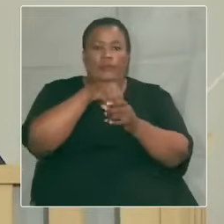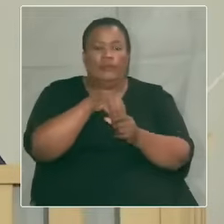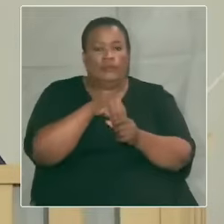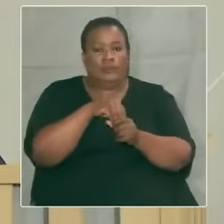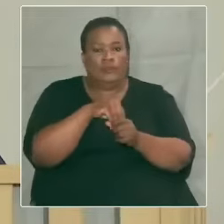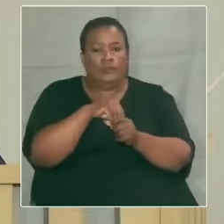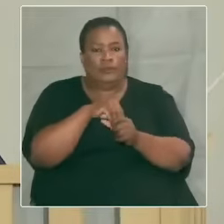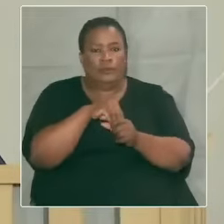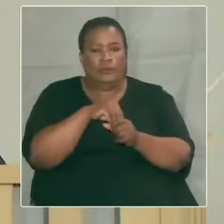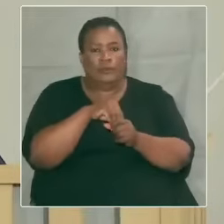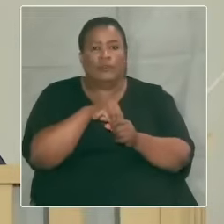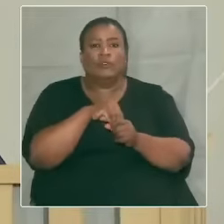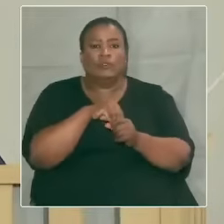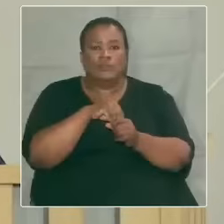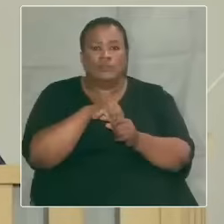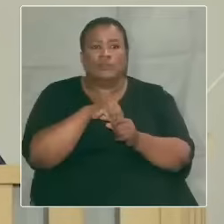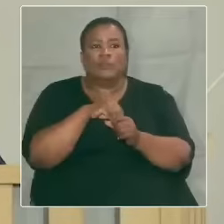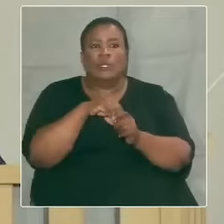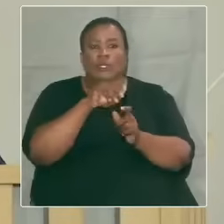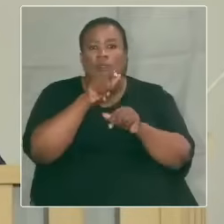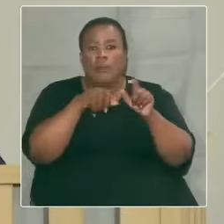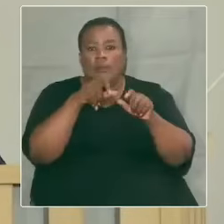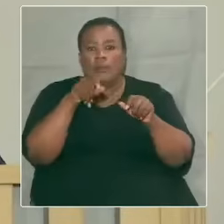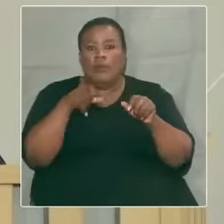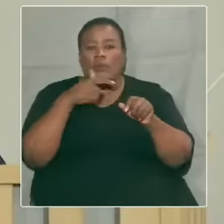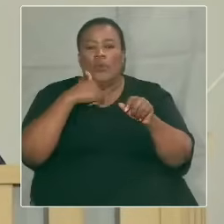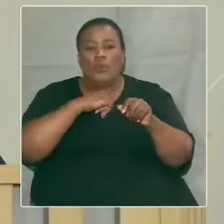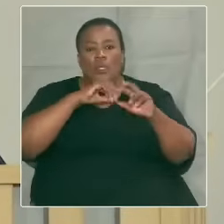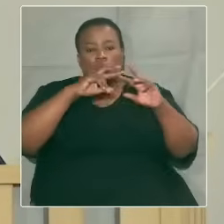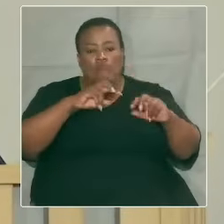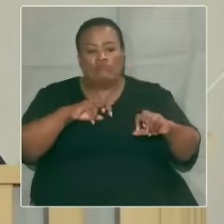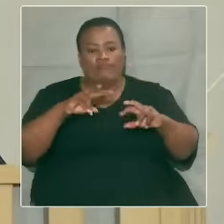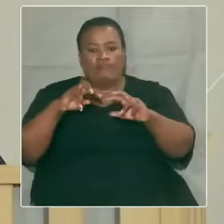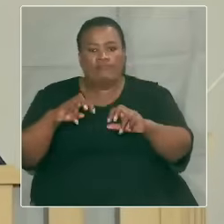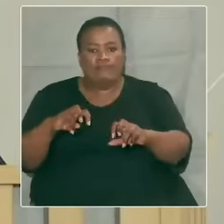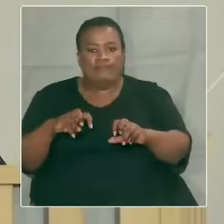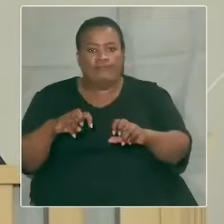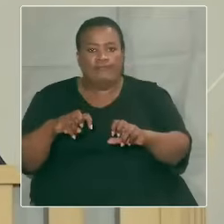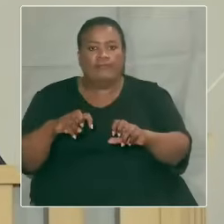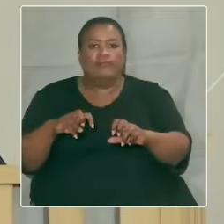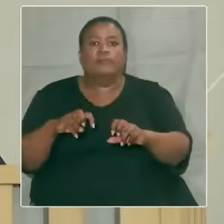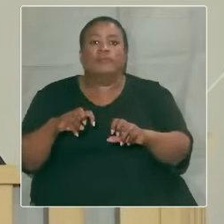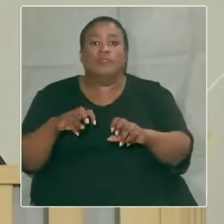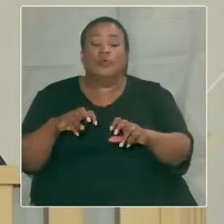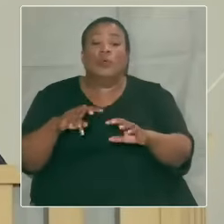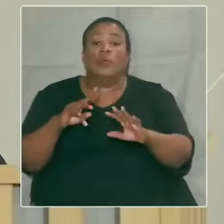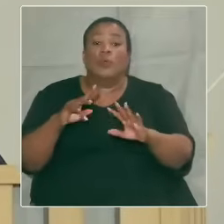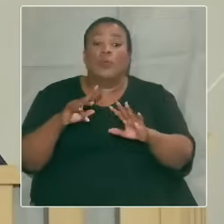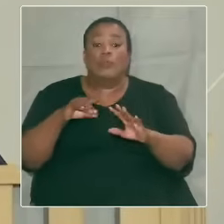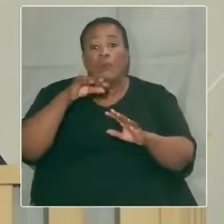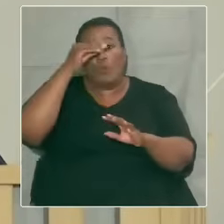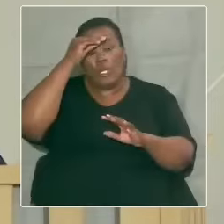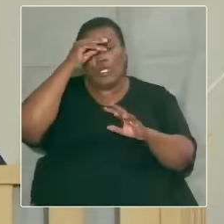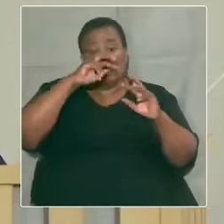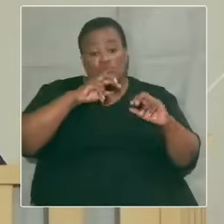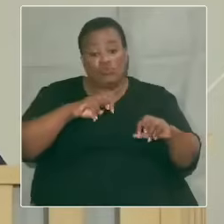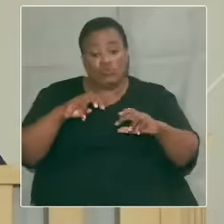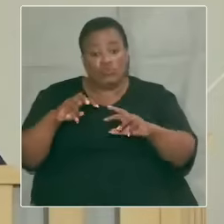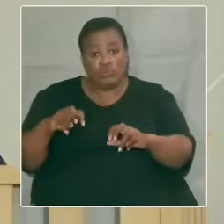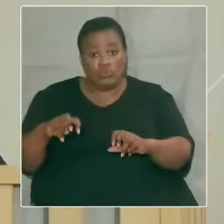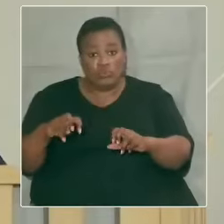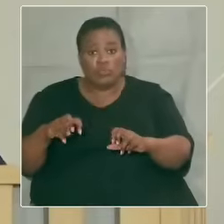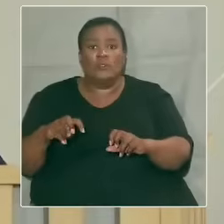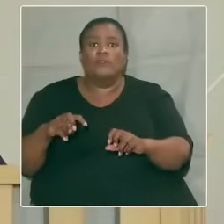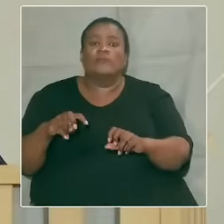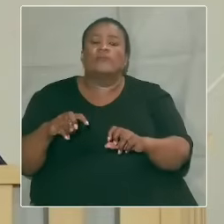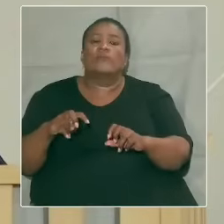under investigation, the threats directed towards investigators, allegations of bribery